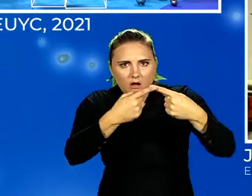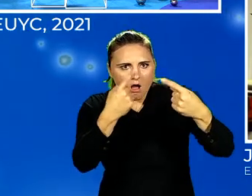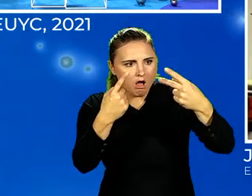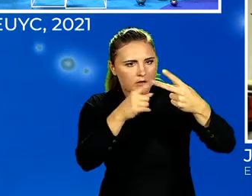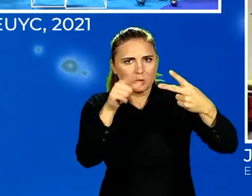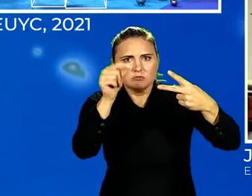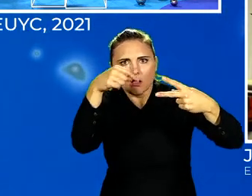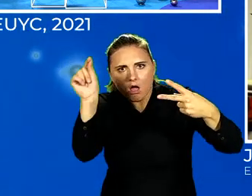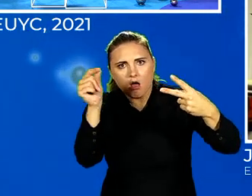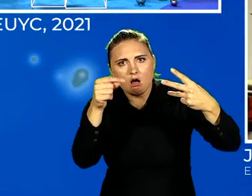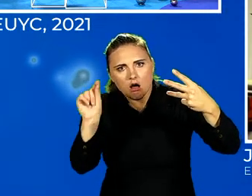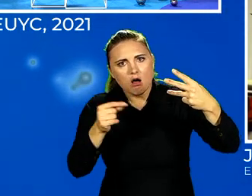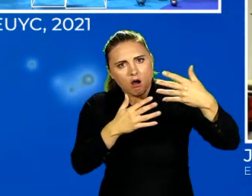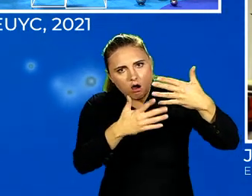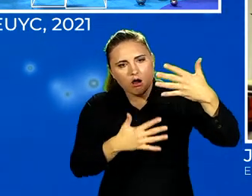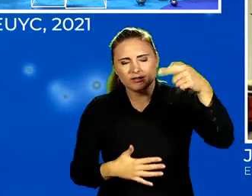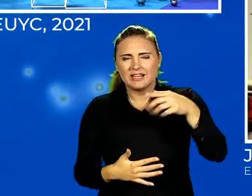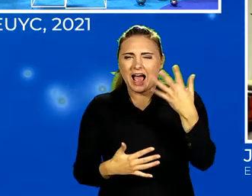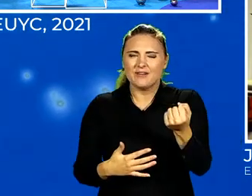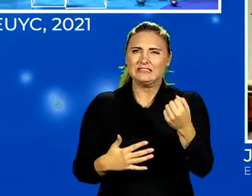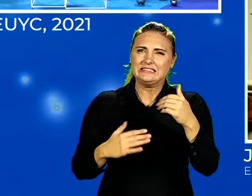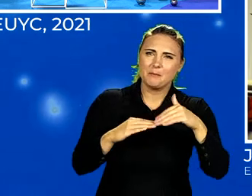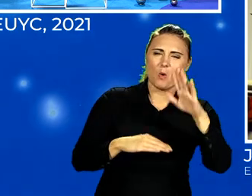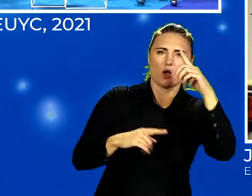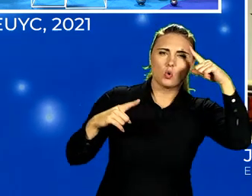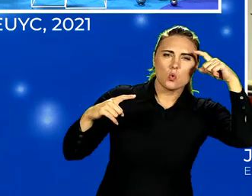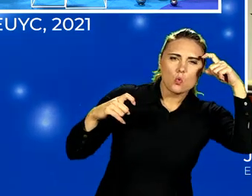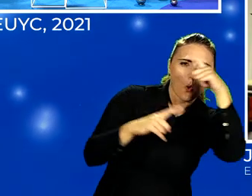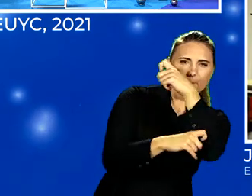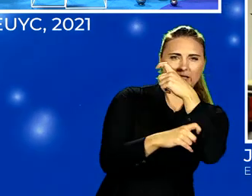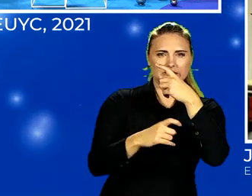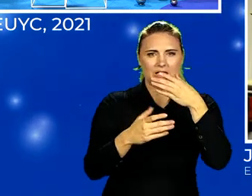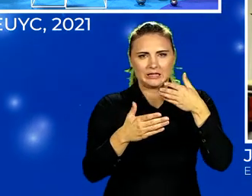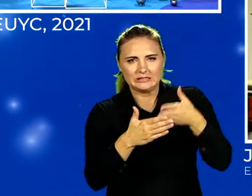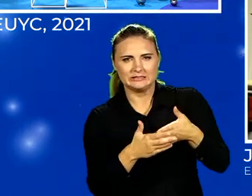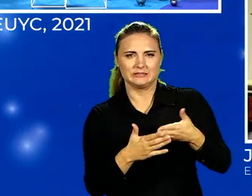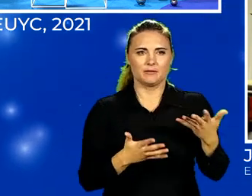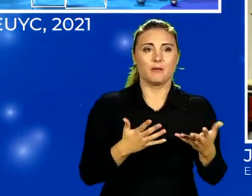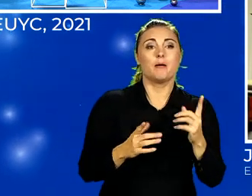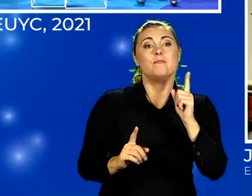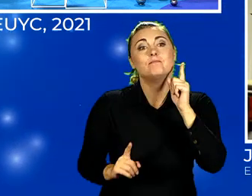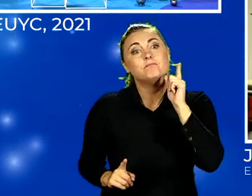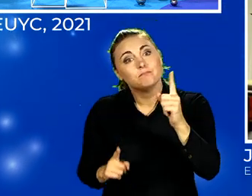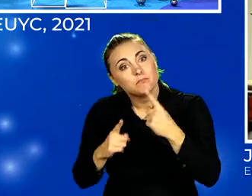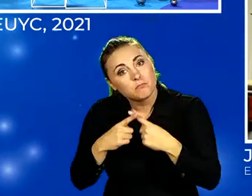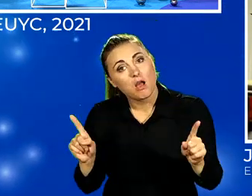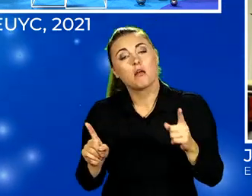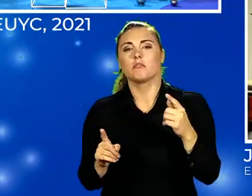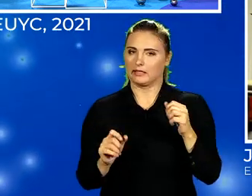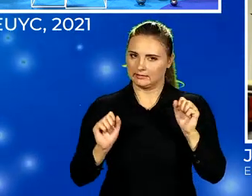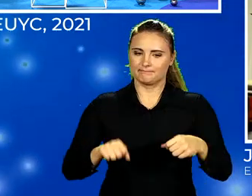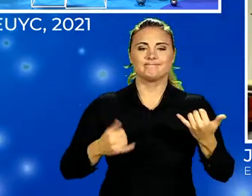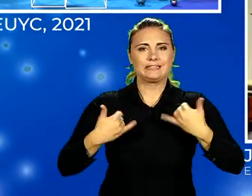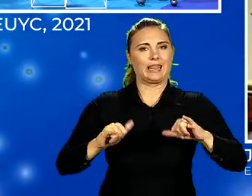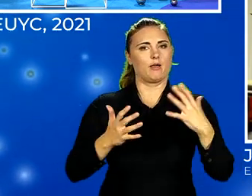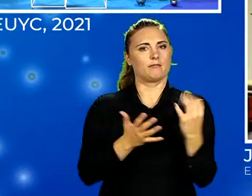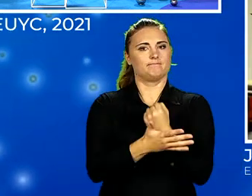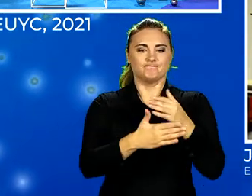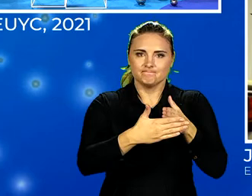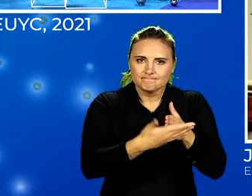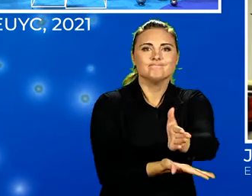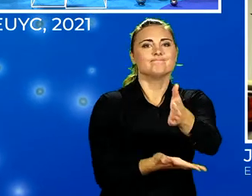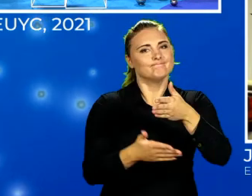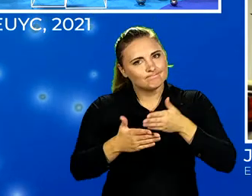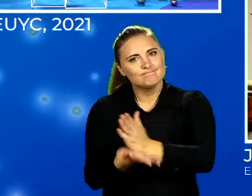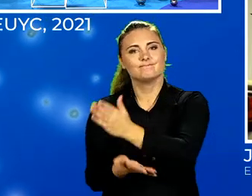it's really been complicated. However, the work of the statutory bodies has moved on, and we have managed to be a